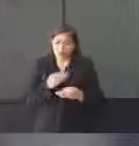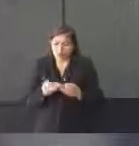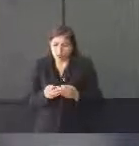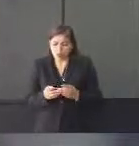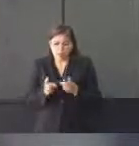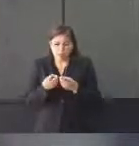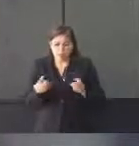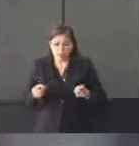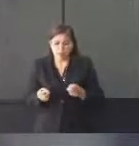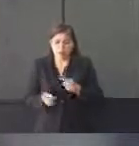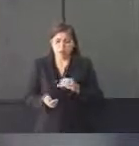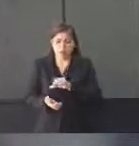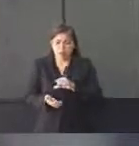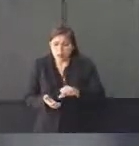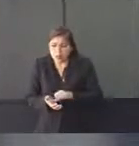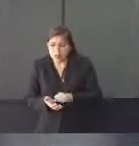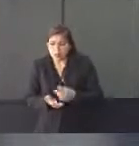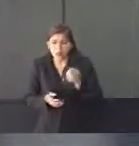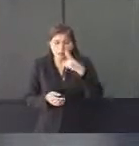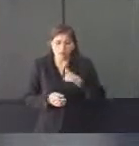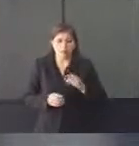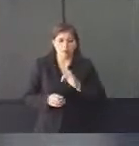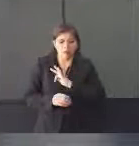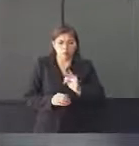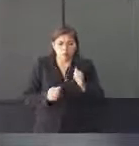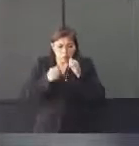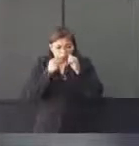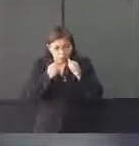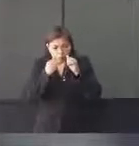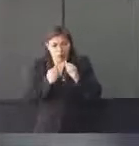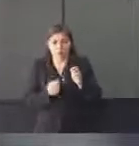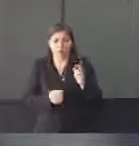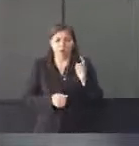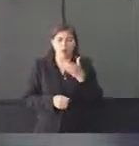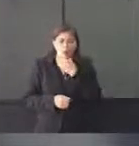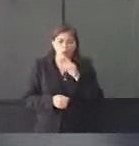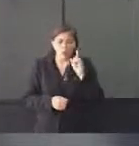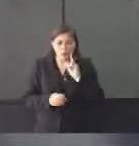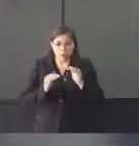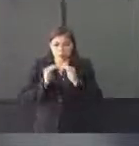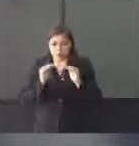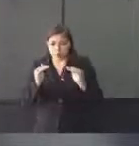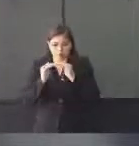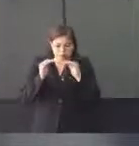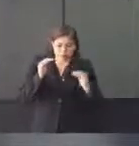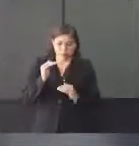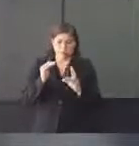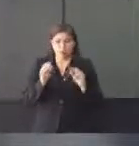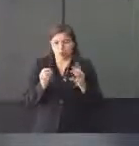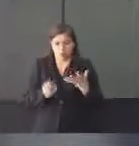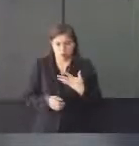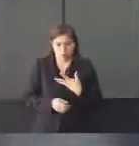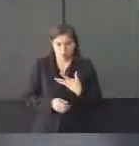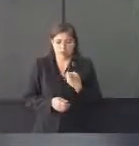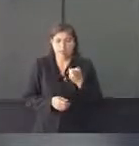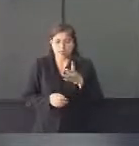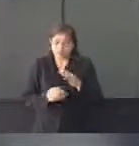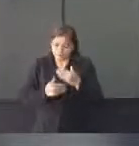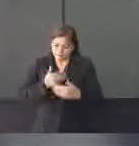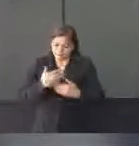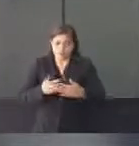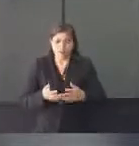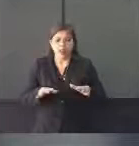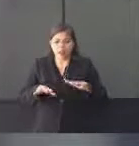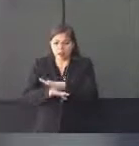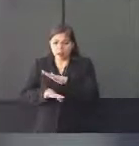this urban design should contemplate a gender perspective to address the dynamics of inequality in the territory,